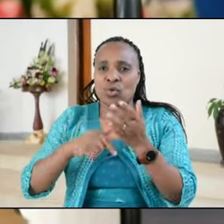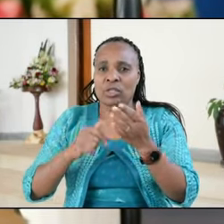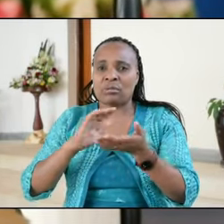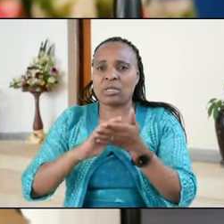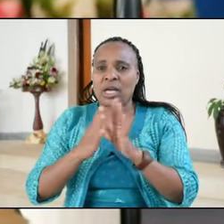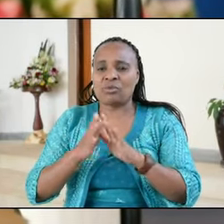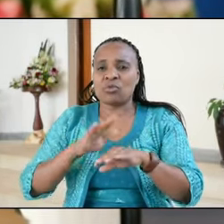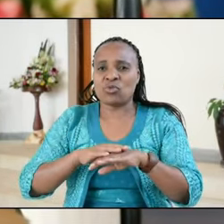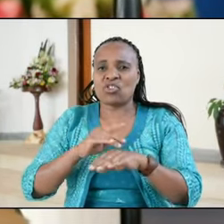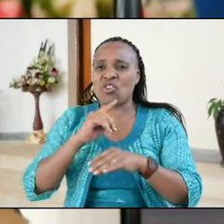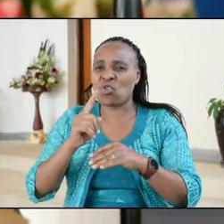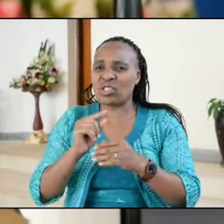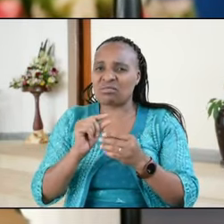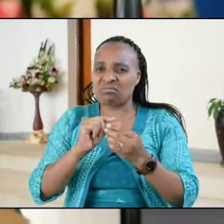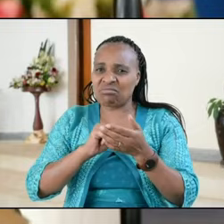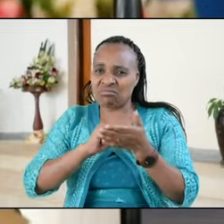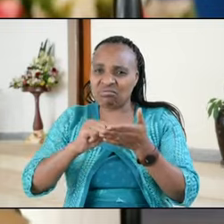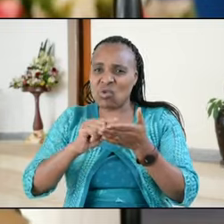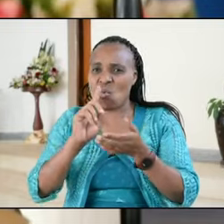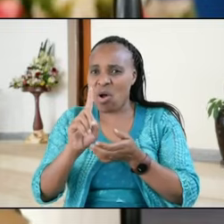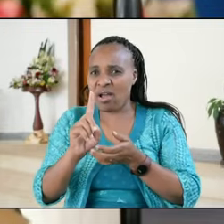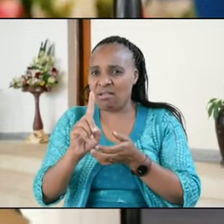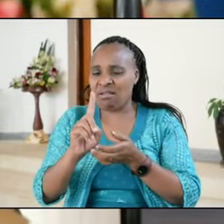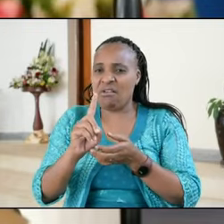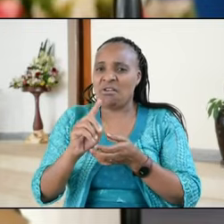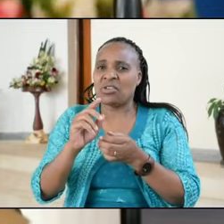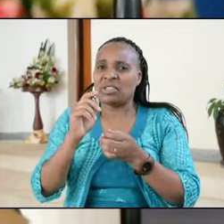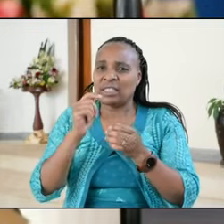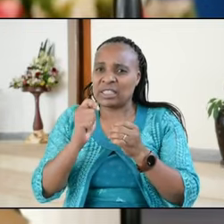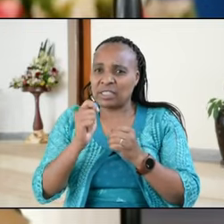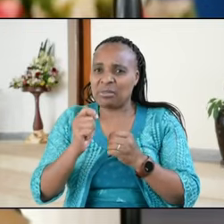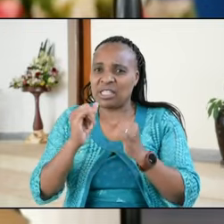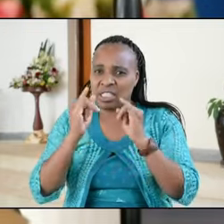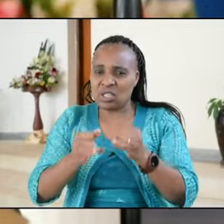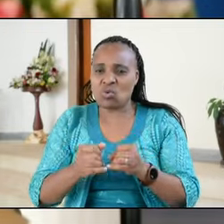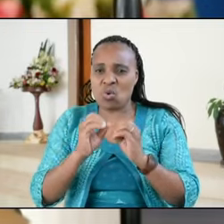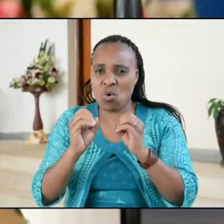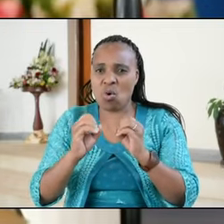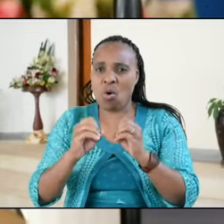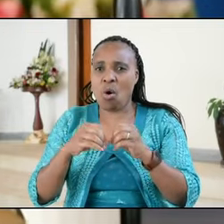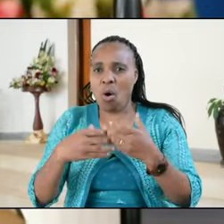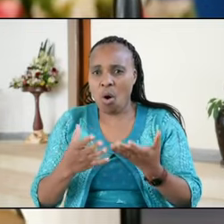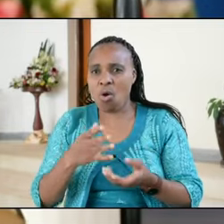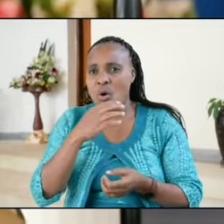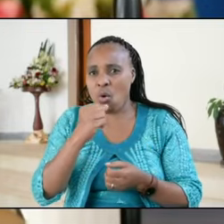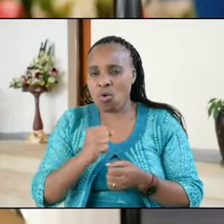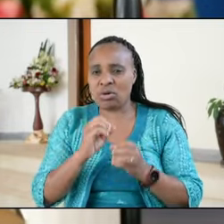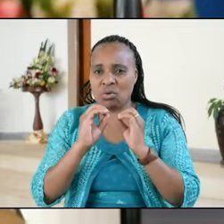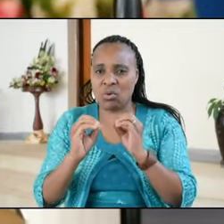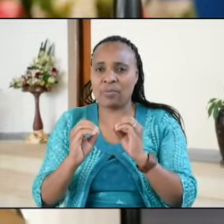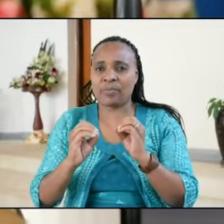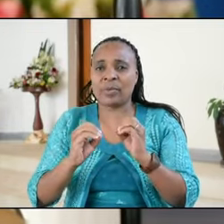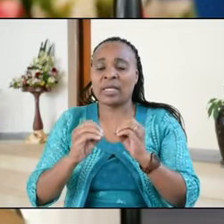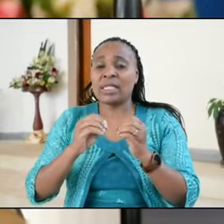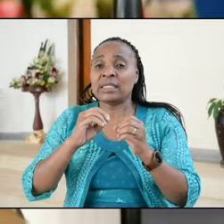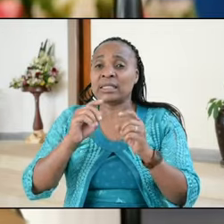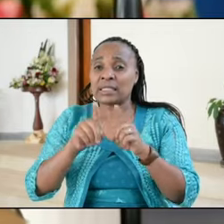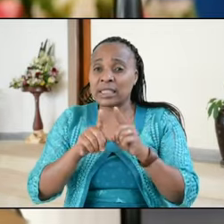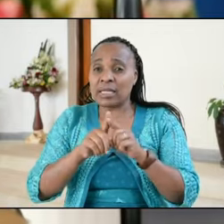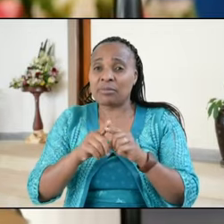not a section of scripture, not the New Testament alone, not the Old Testament alone. Another thing is that scripture is very